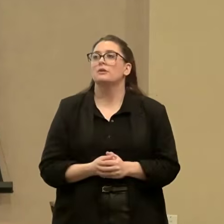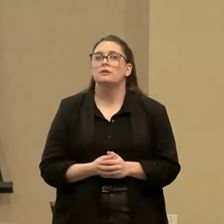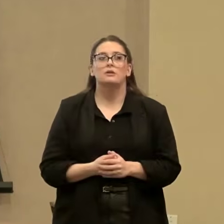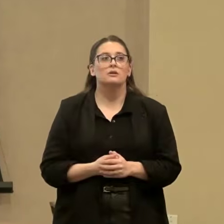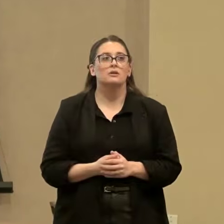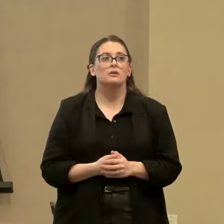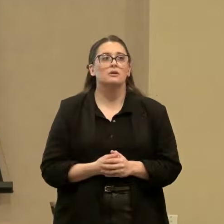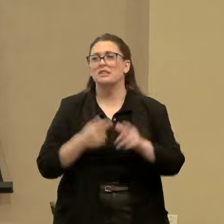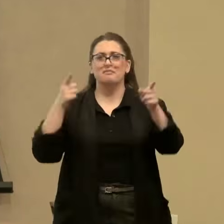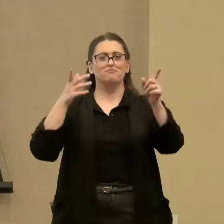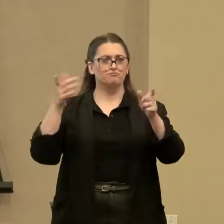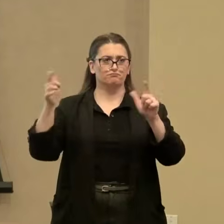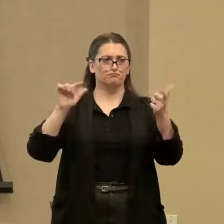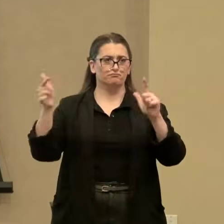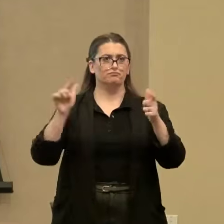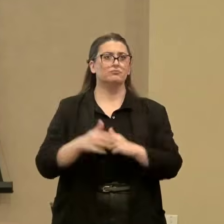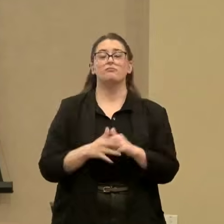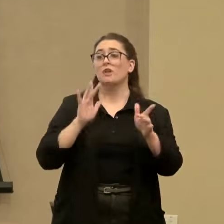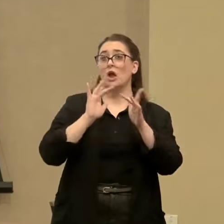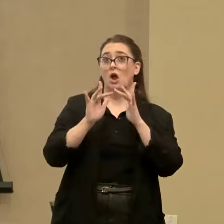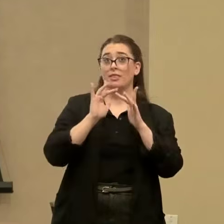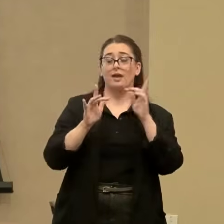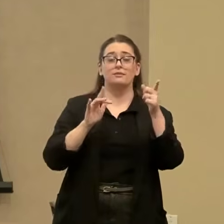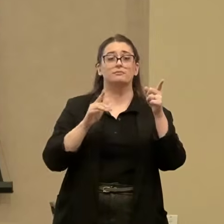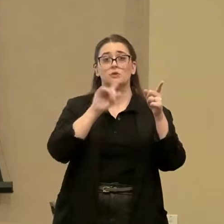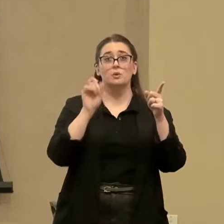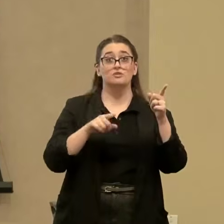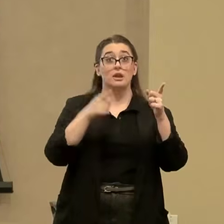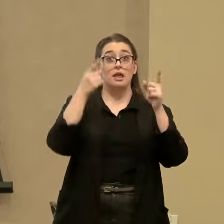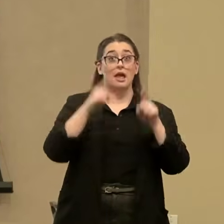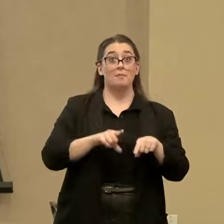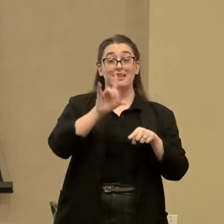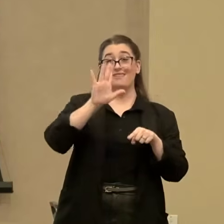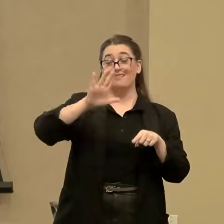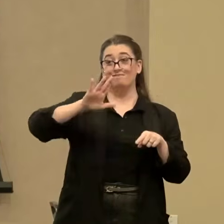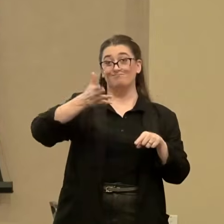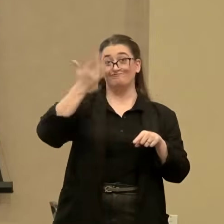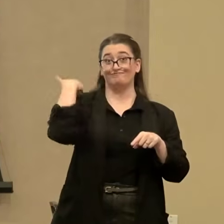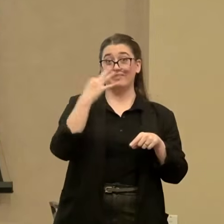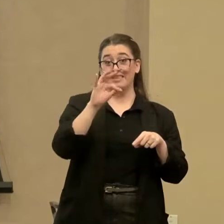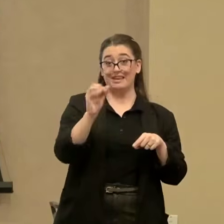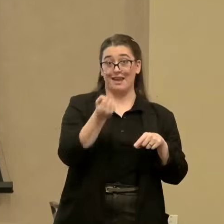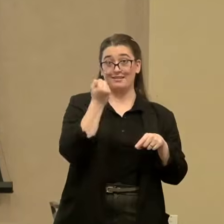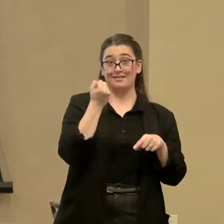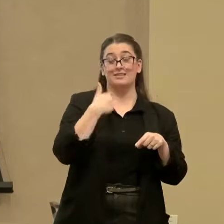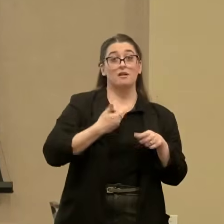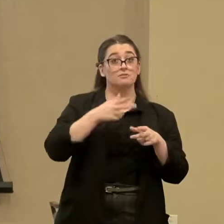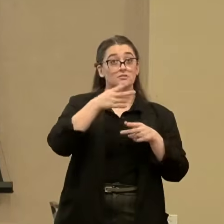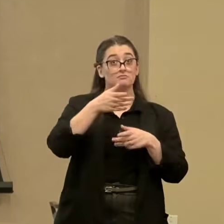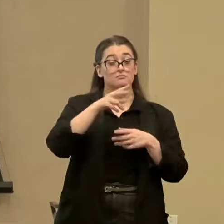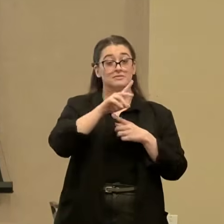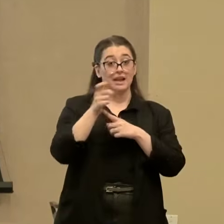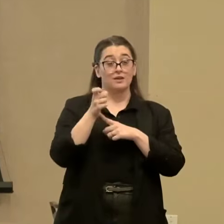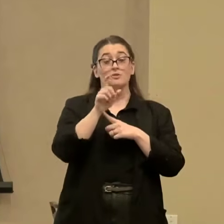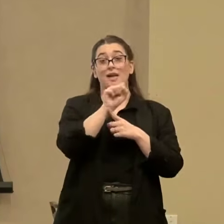just trade off. When I was diagnosed with SLE in the late 90s, I had 2 children already, a girl and